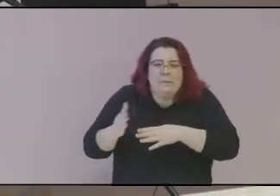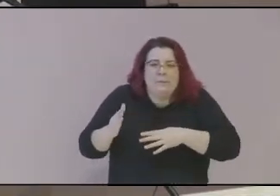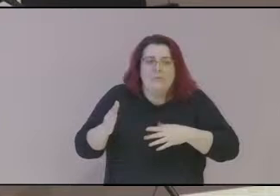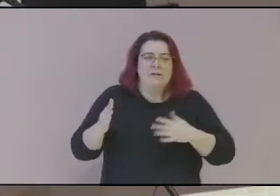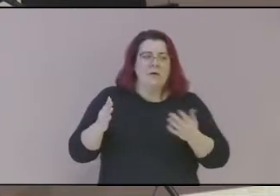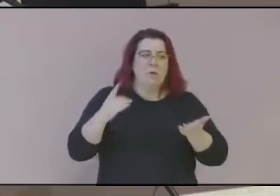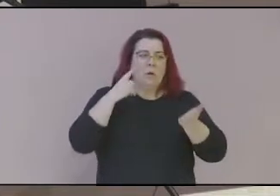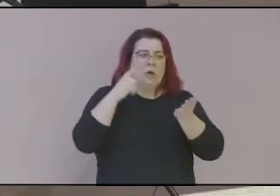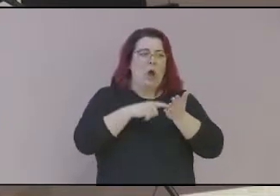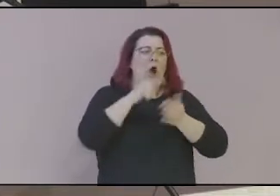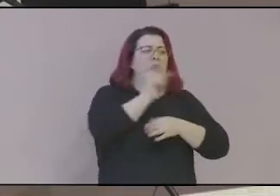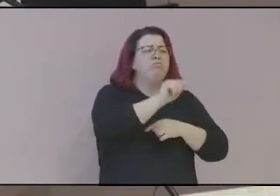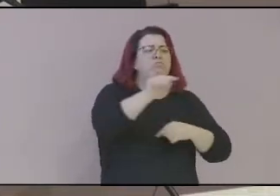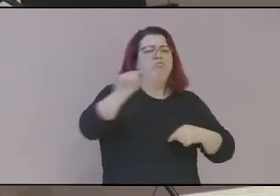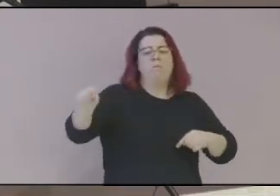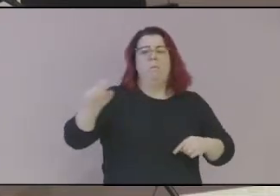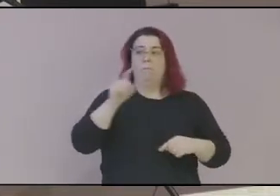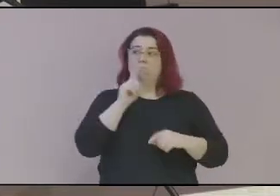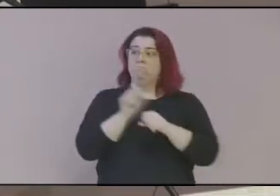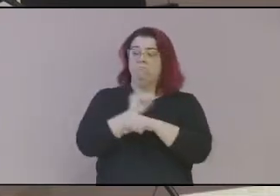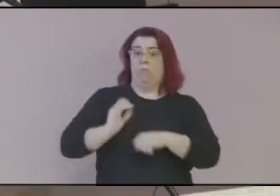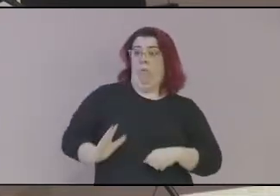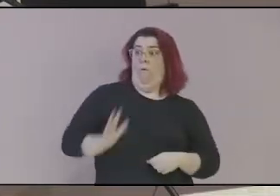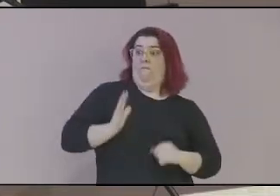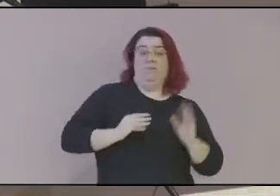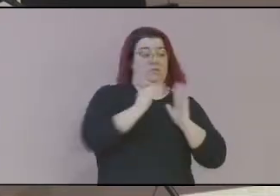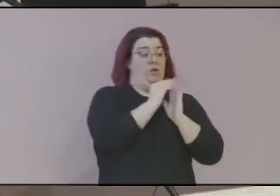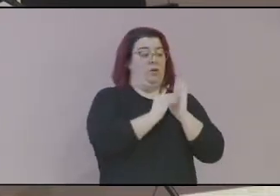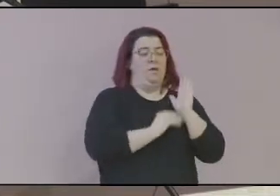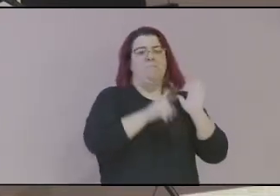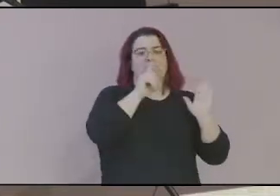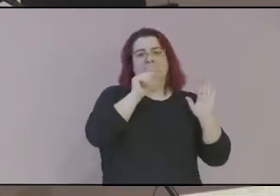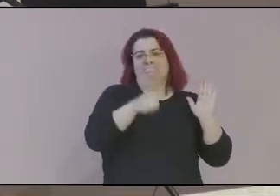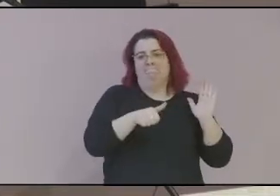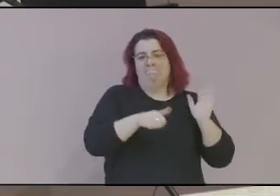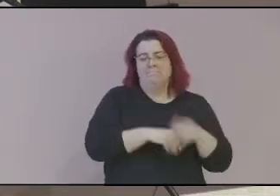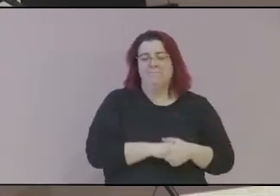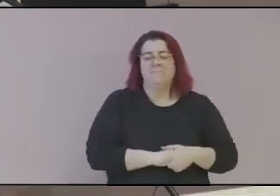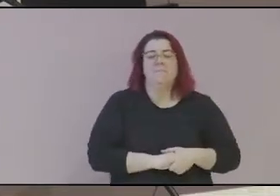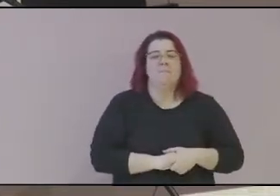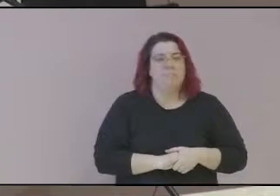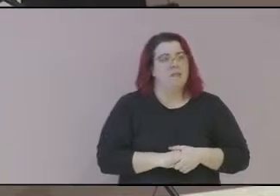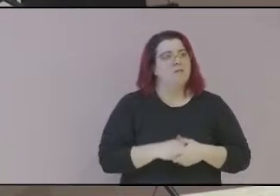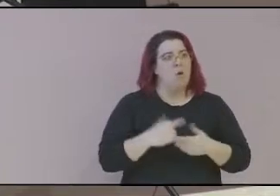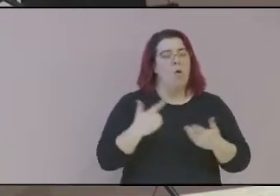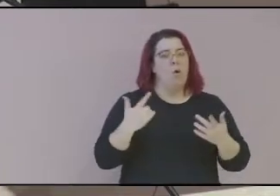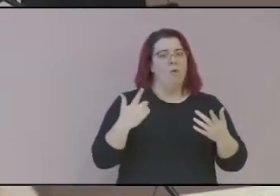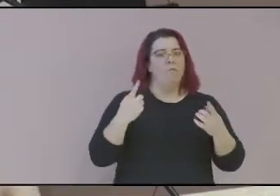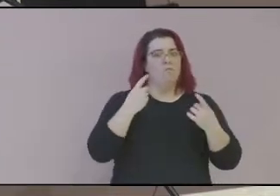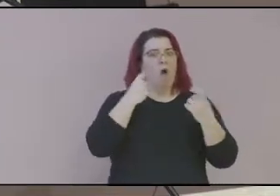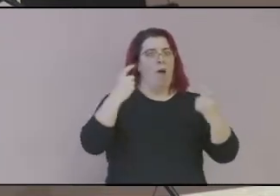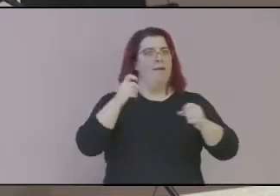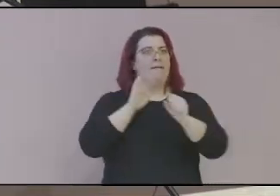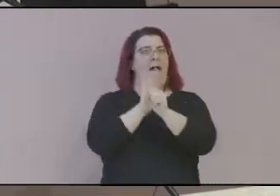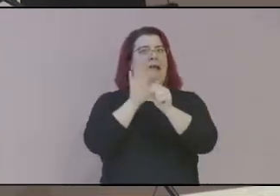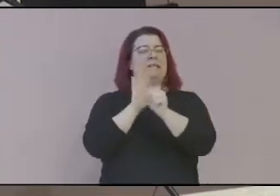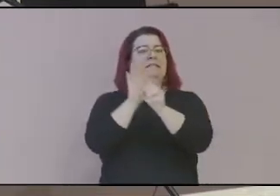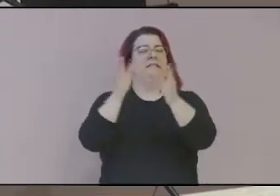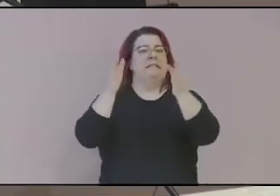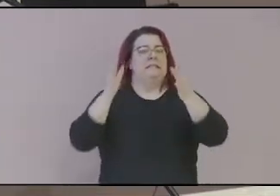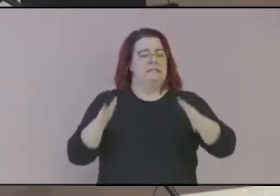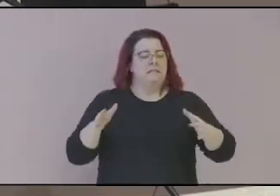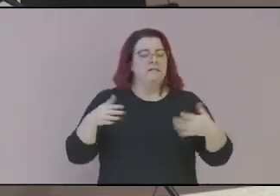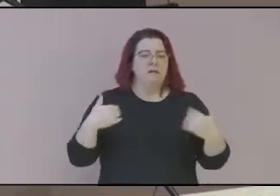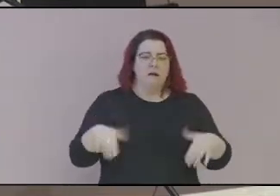officially documented or recognized. So prominent activists have responded to the triage